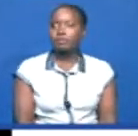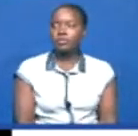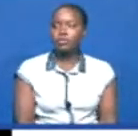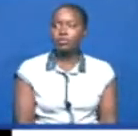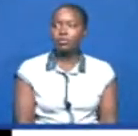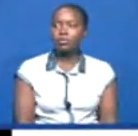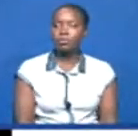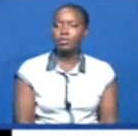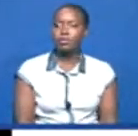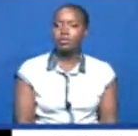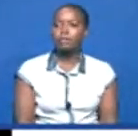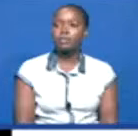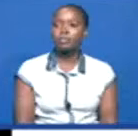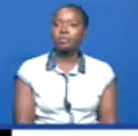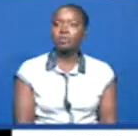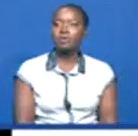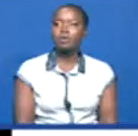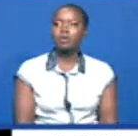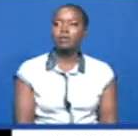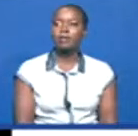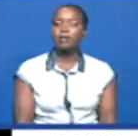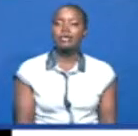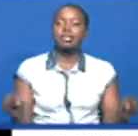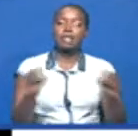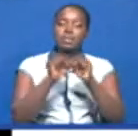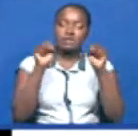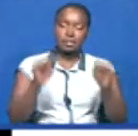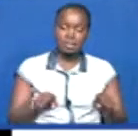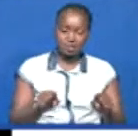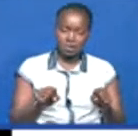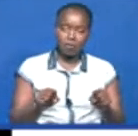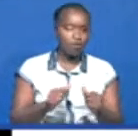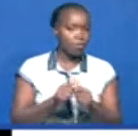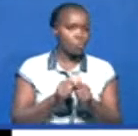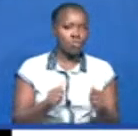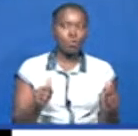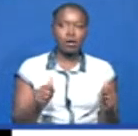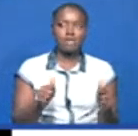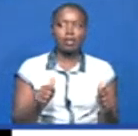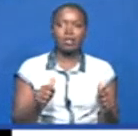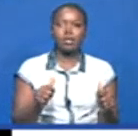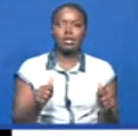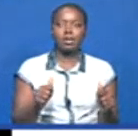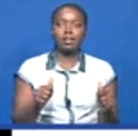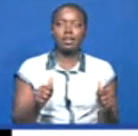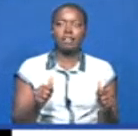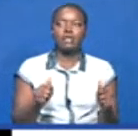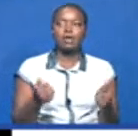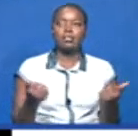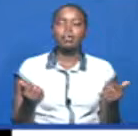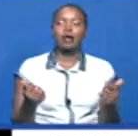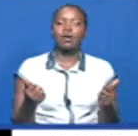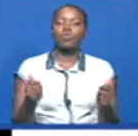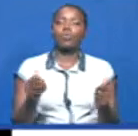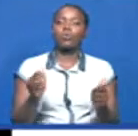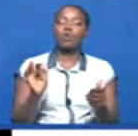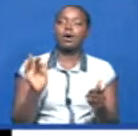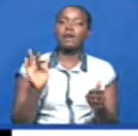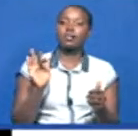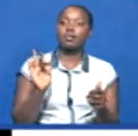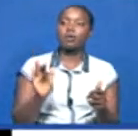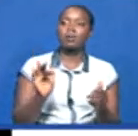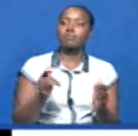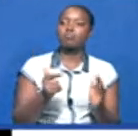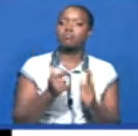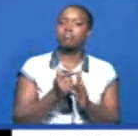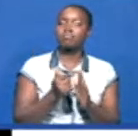Thank you very much. Now the system is live. Now it's time for importers now to go and log in, key in your details, and